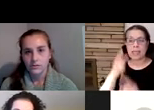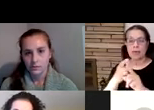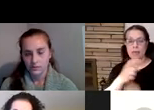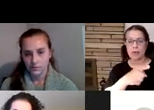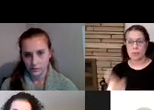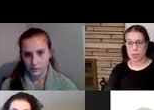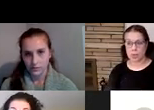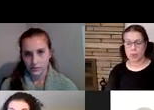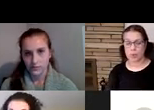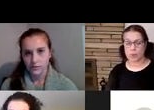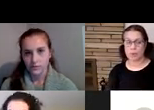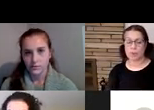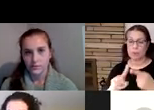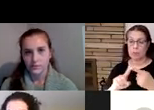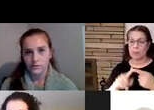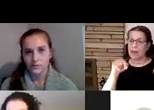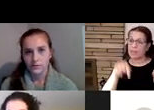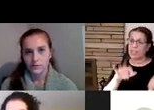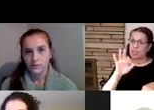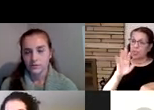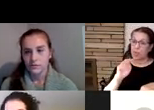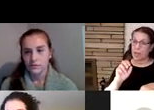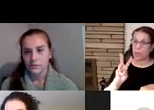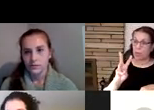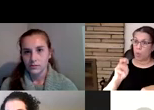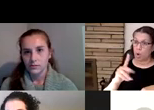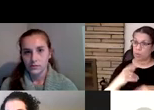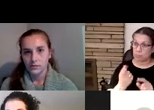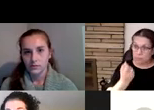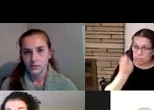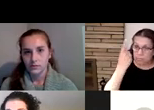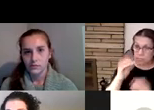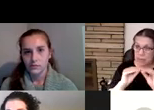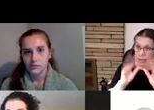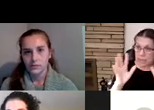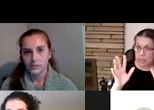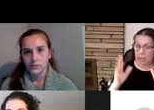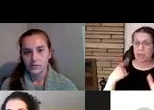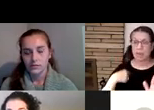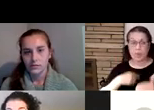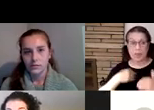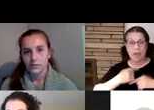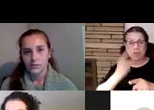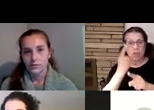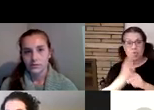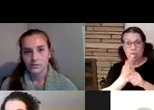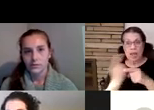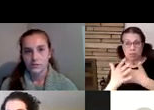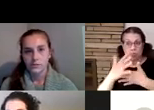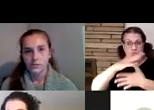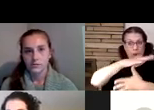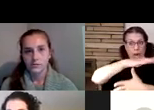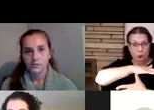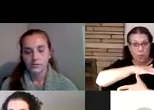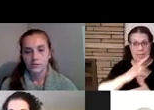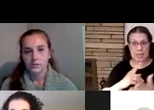on. Does our framework for selecting locations make sense? Do we have the right principles or priorities for targeting